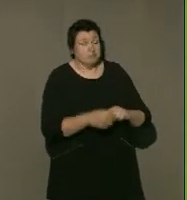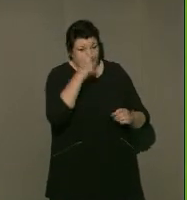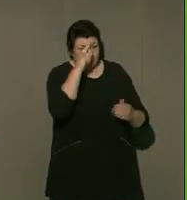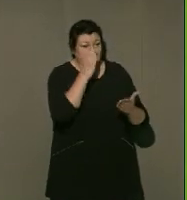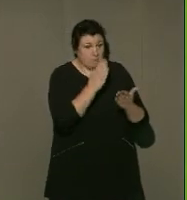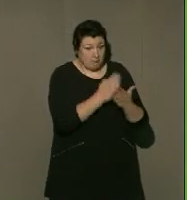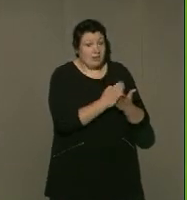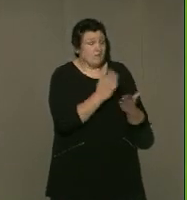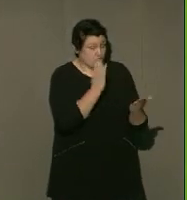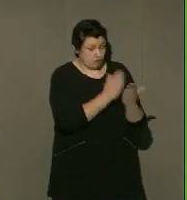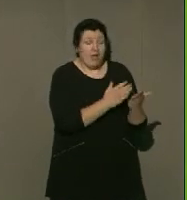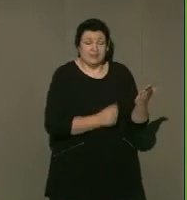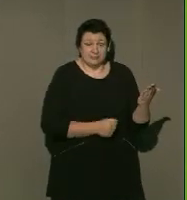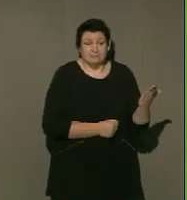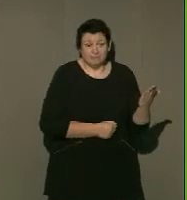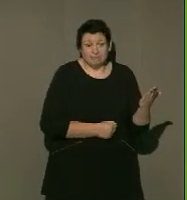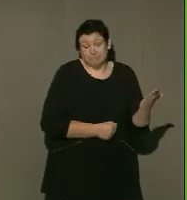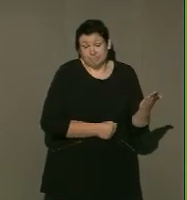is in order.